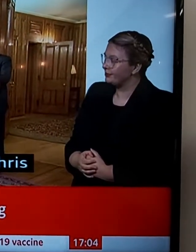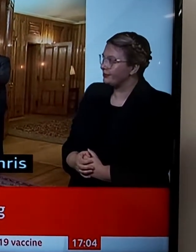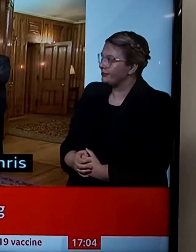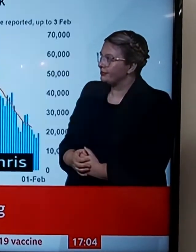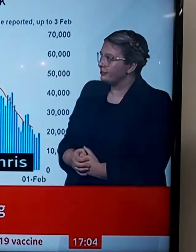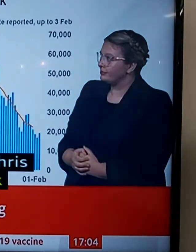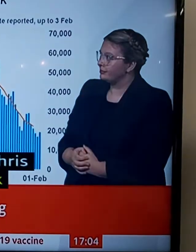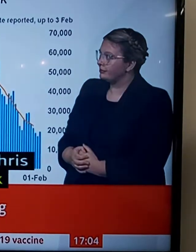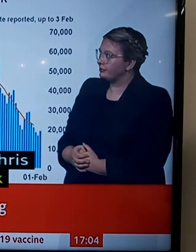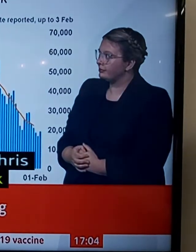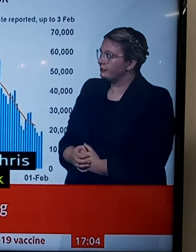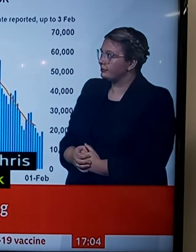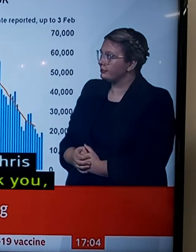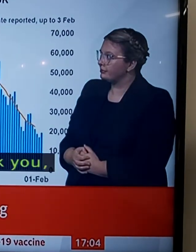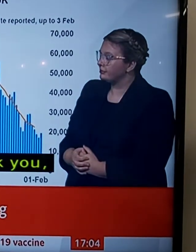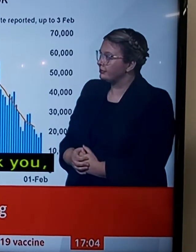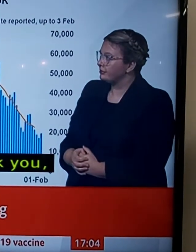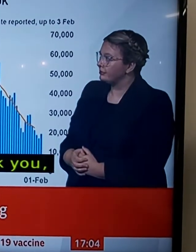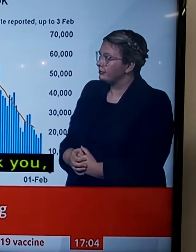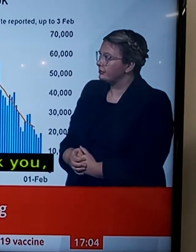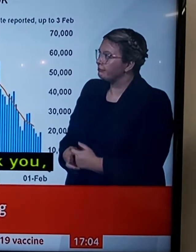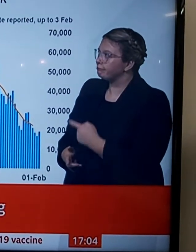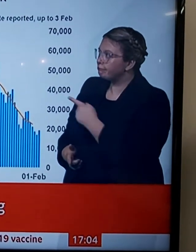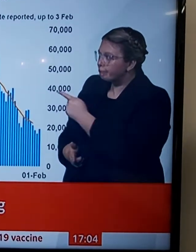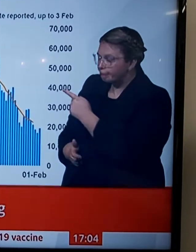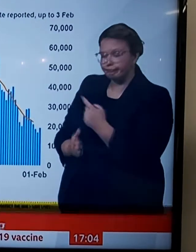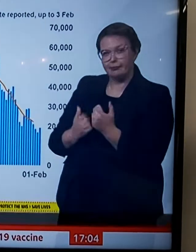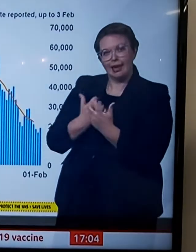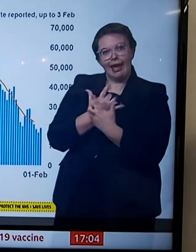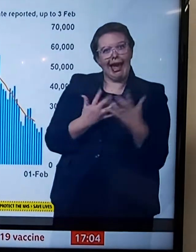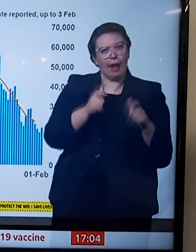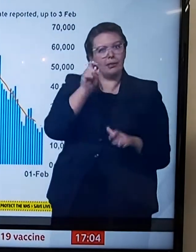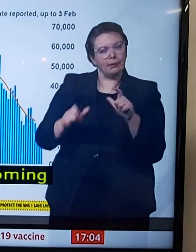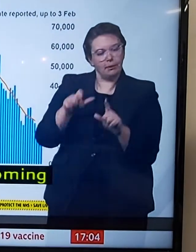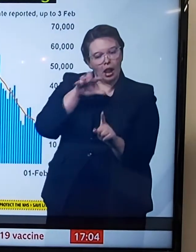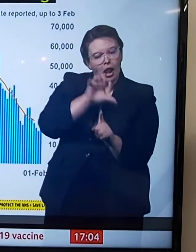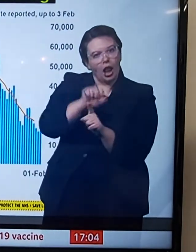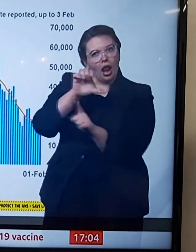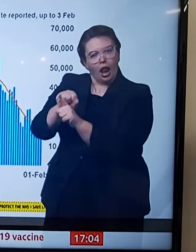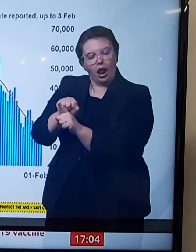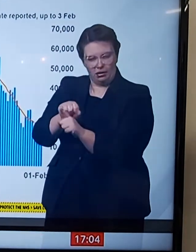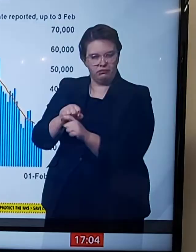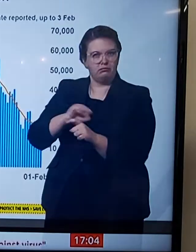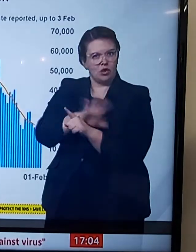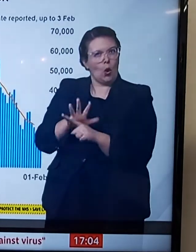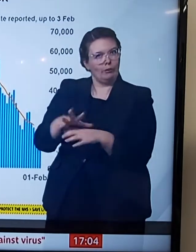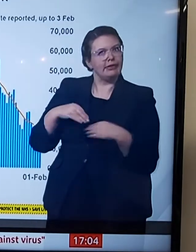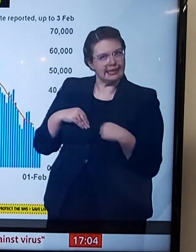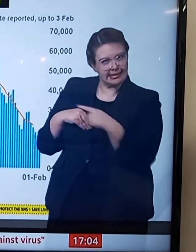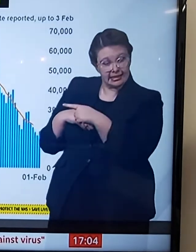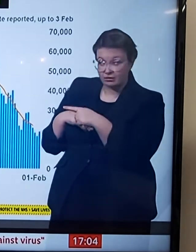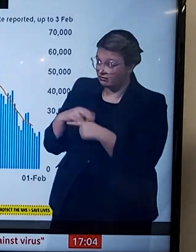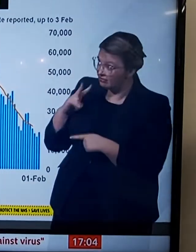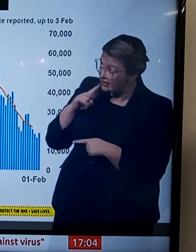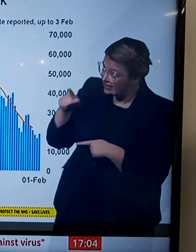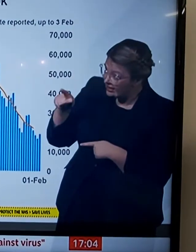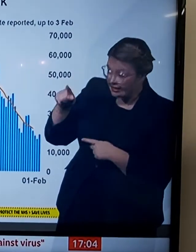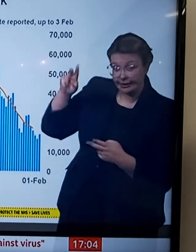and testing positive for COVID in the UK. And as you can see, the numbers are now going down